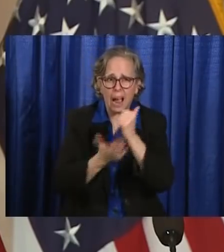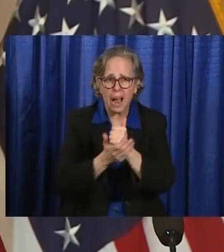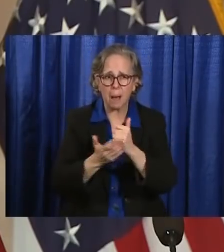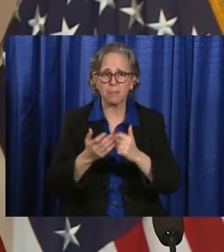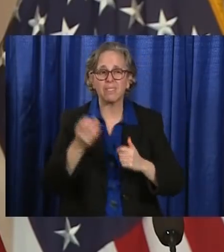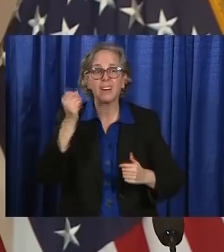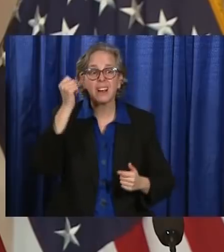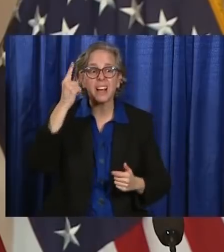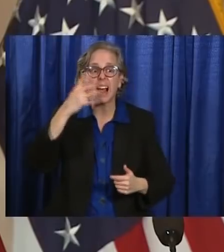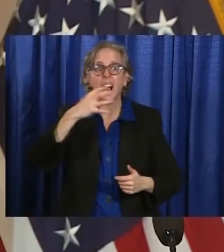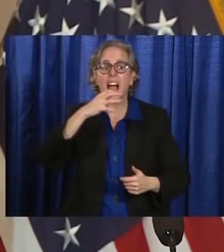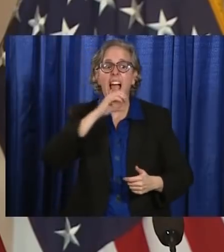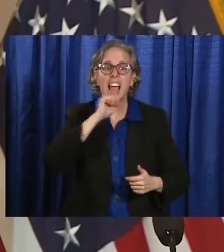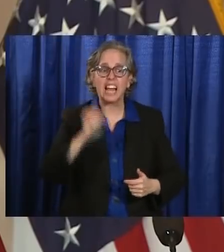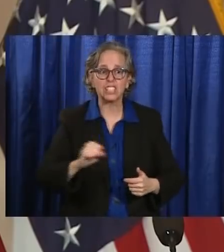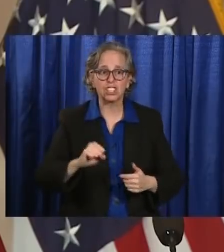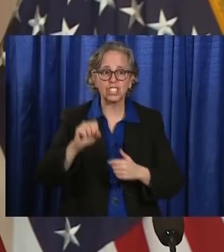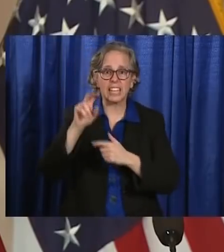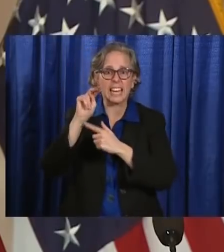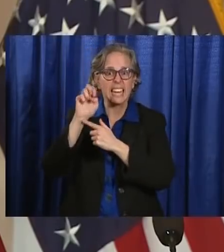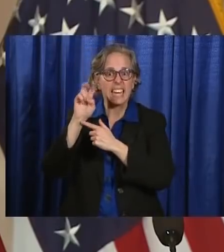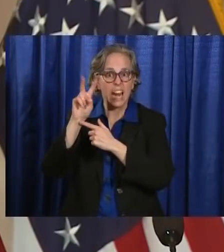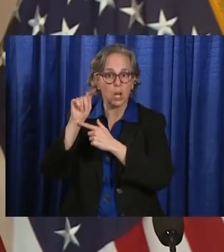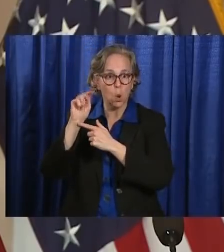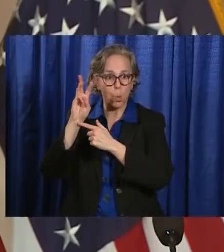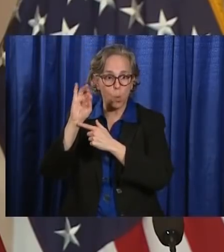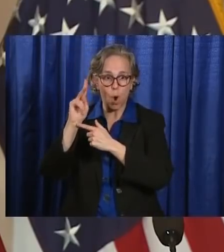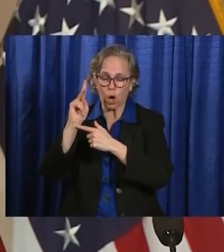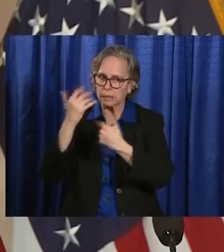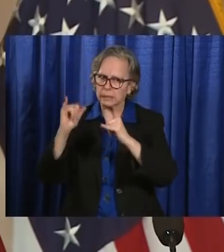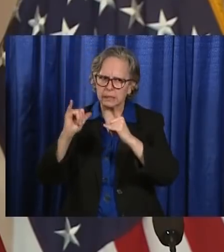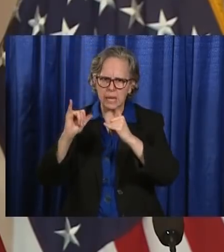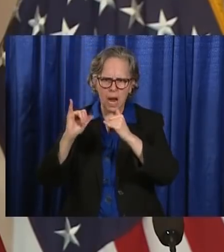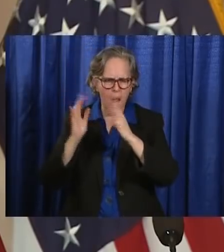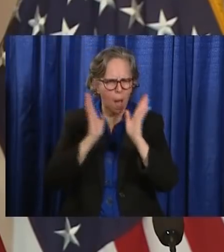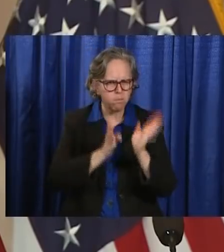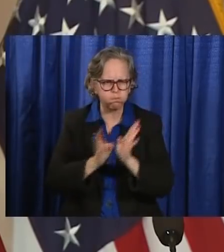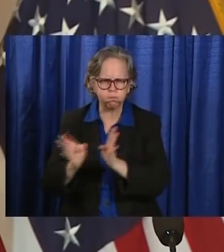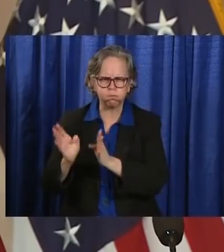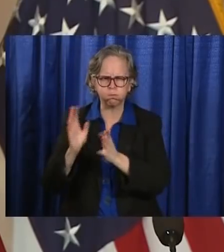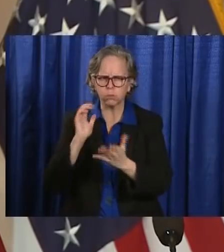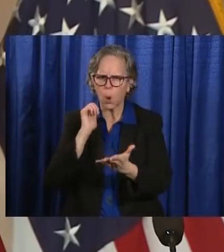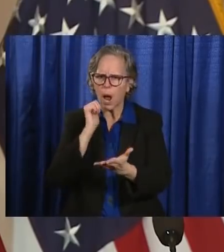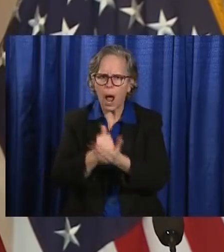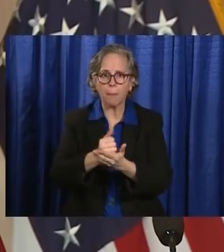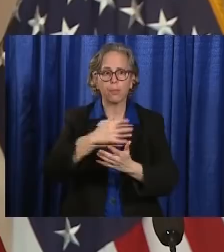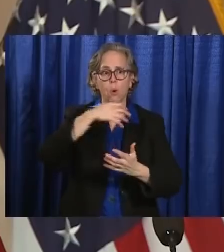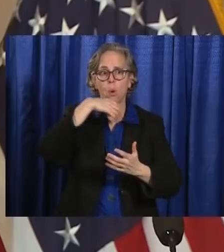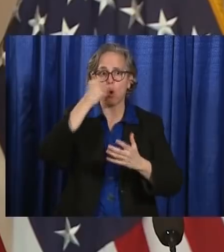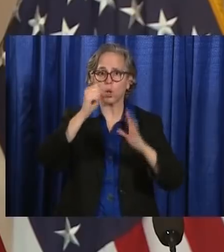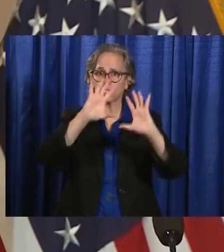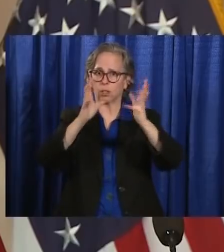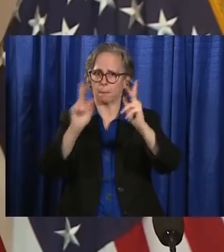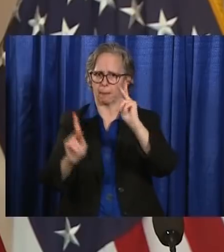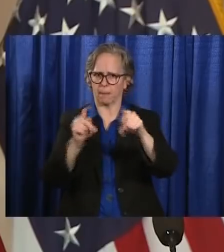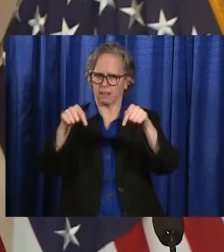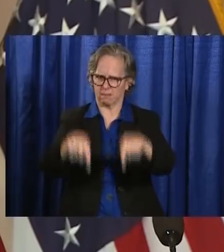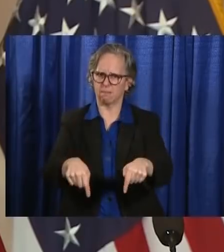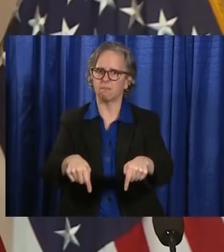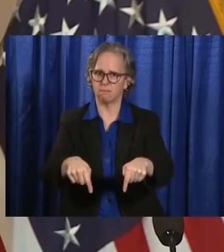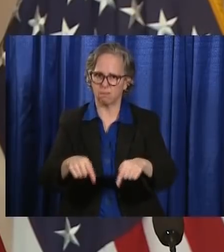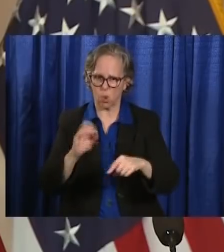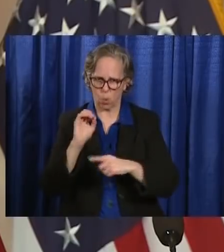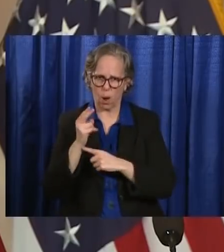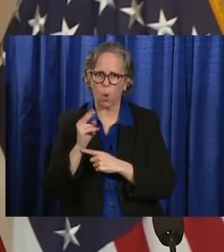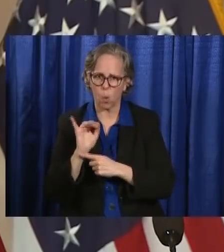and continuing to prepare to help our older Ohioans. So my department has focused its efforts on